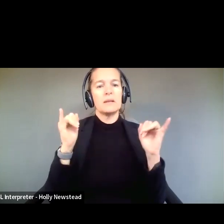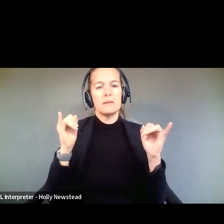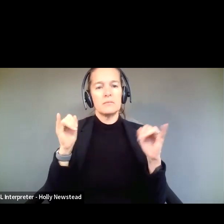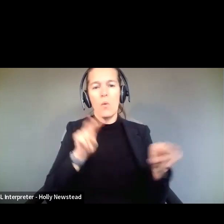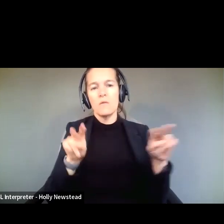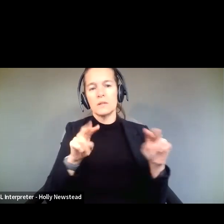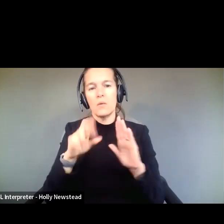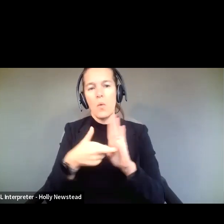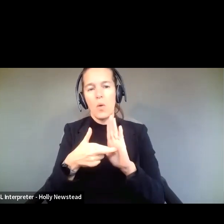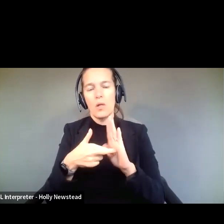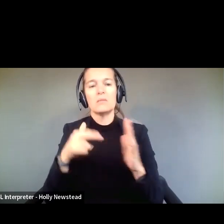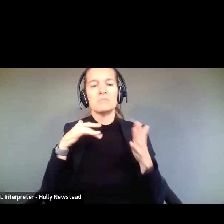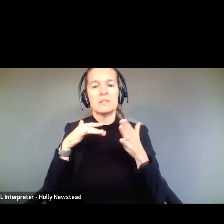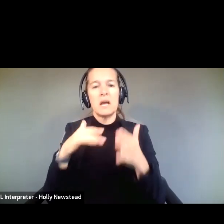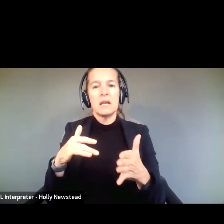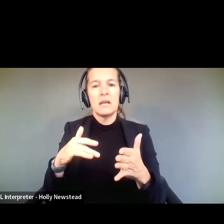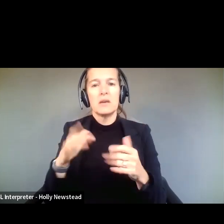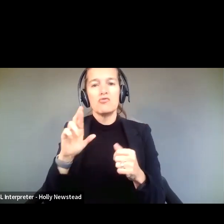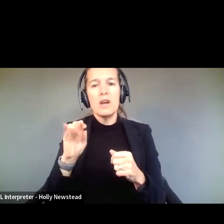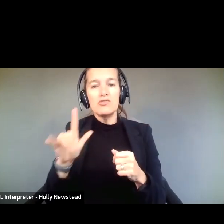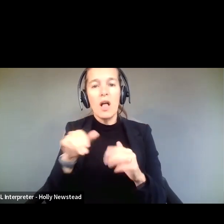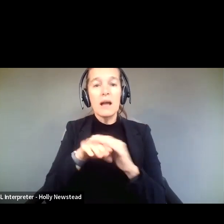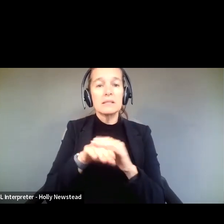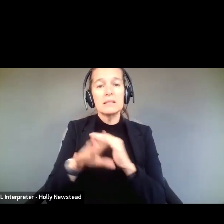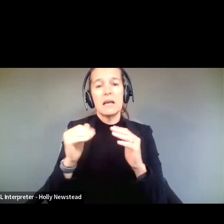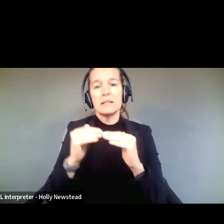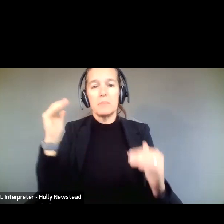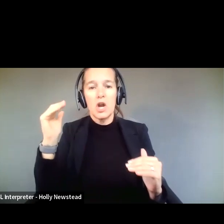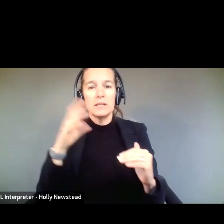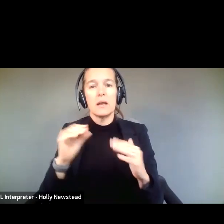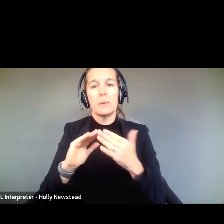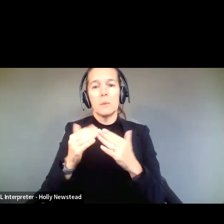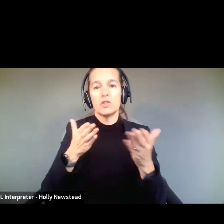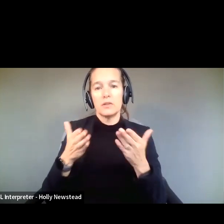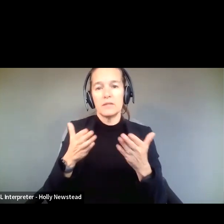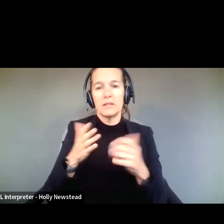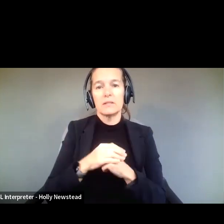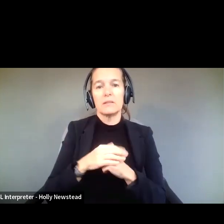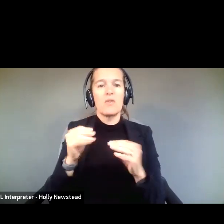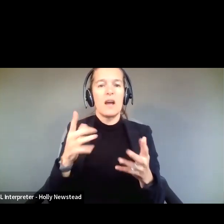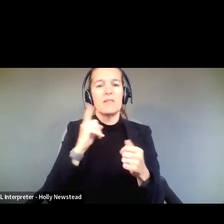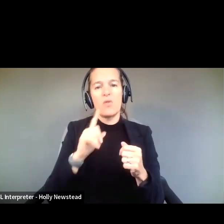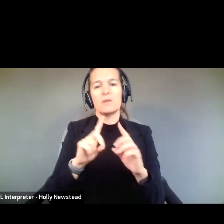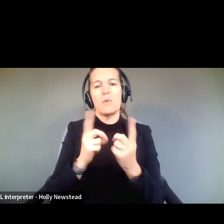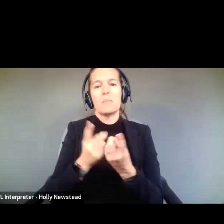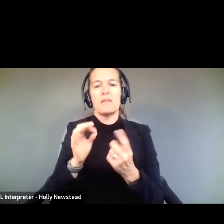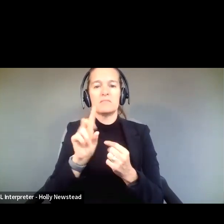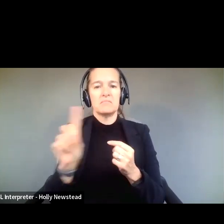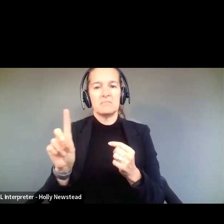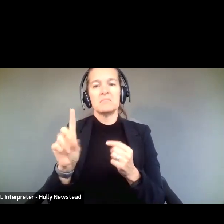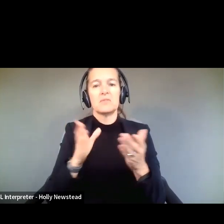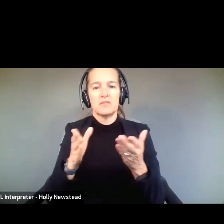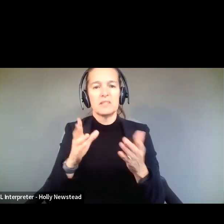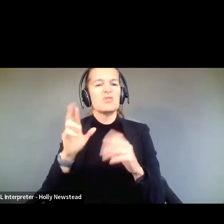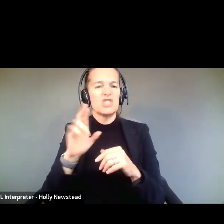racial access and disparities in community services that are provided through the Department of Developmental Services and regional centers.